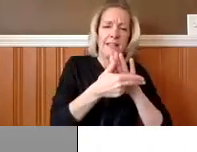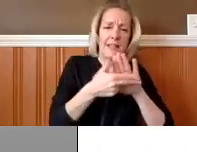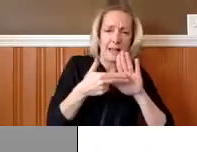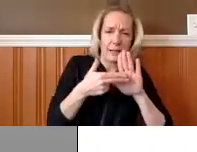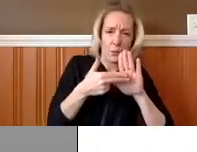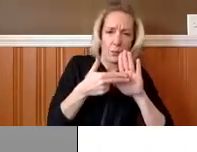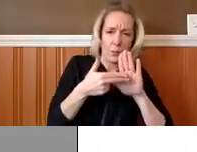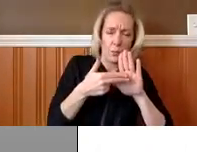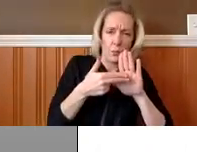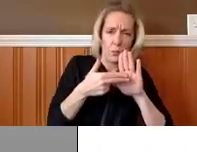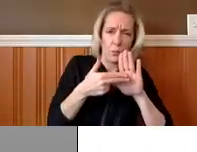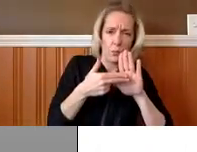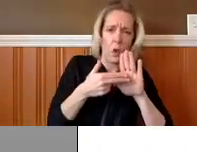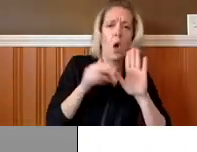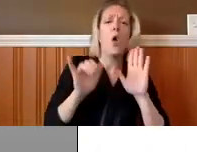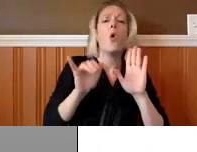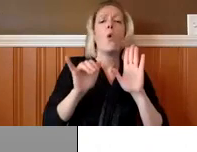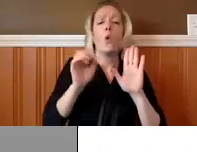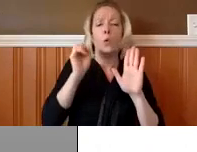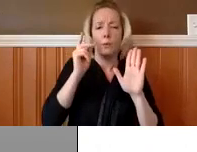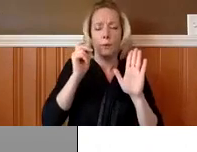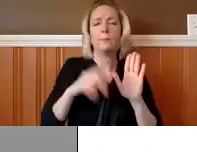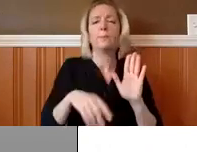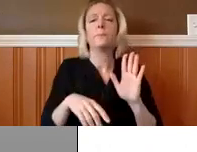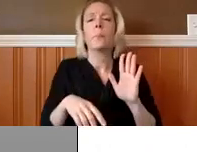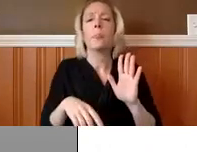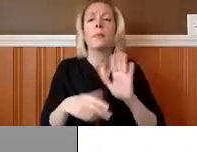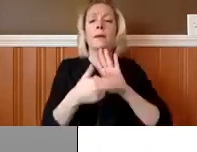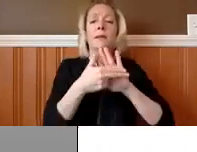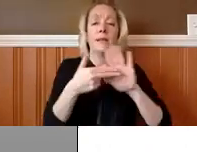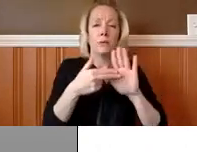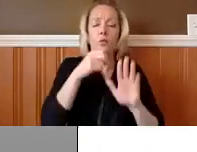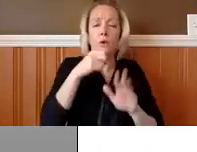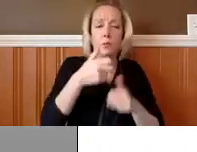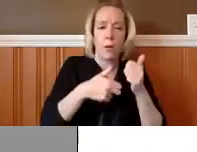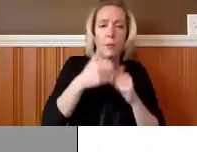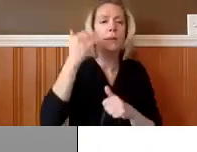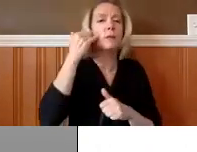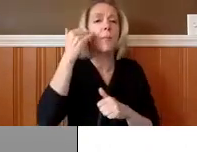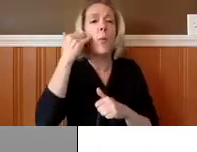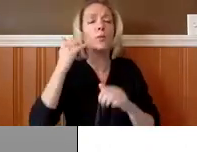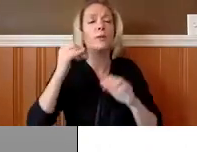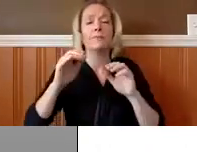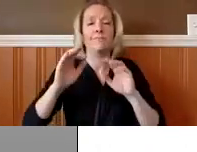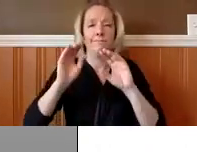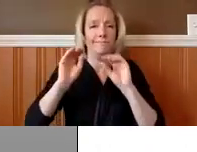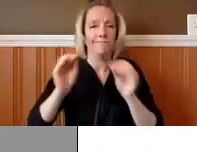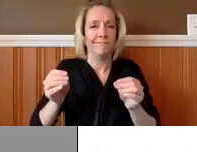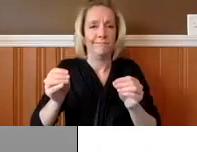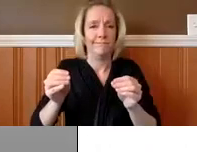a problem. Oh, I think that's okay. So if they're diagnosed, it's not a problem, but what if they were never an